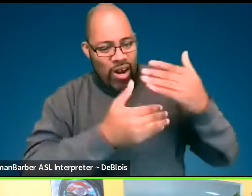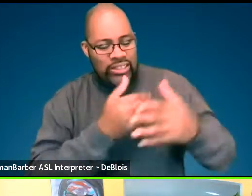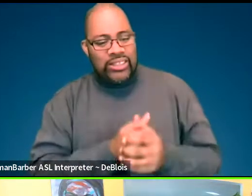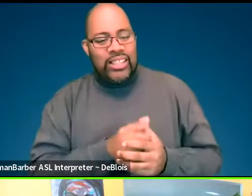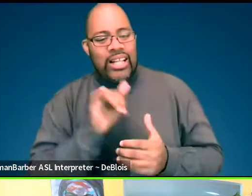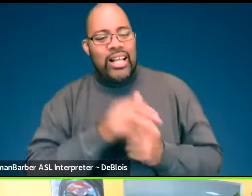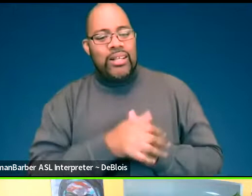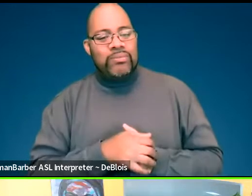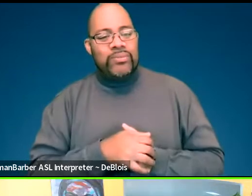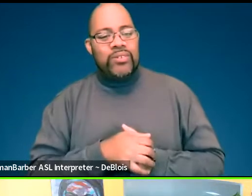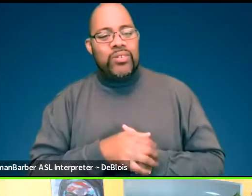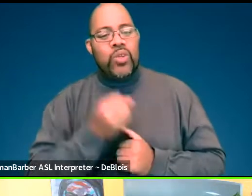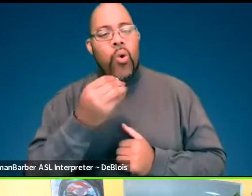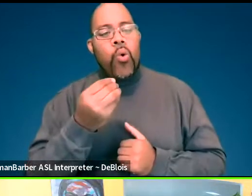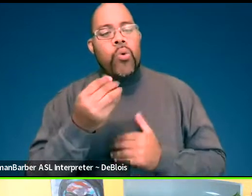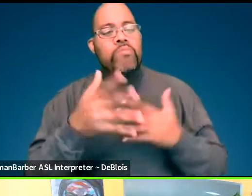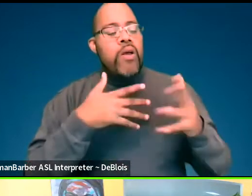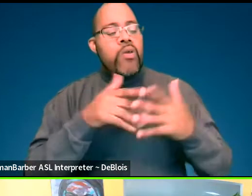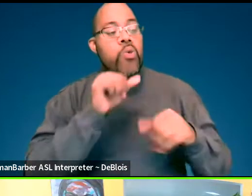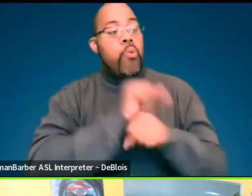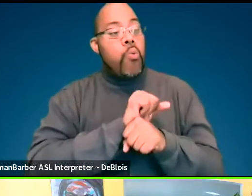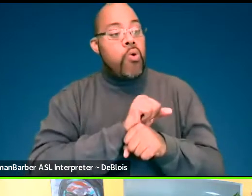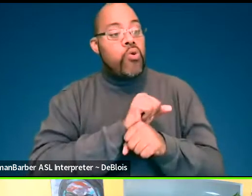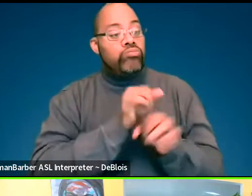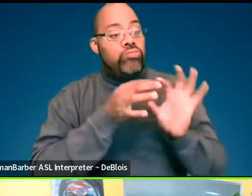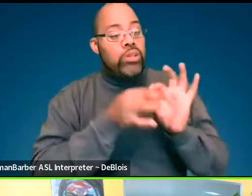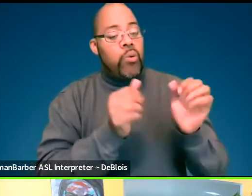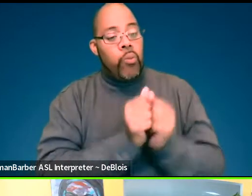Like, so even though the work is about